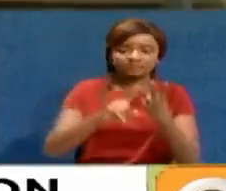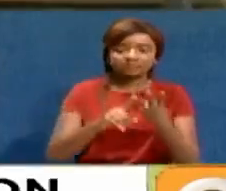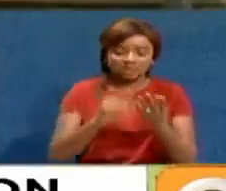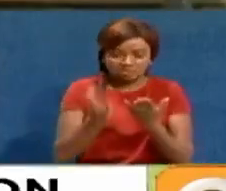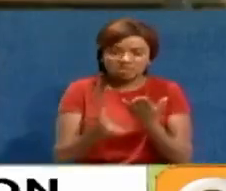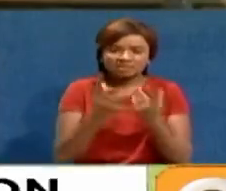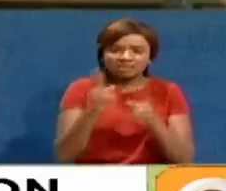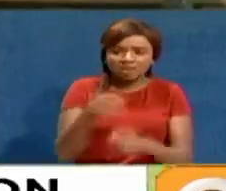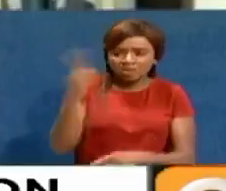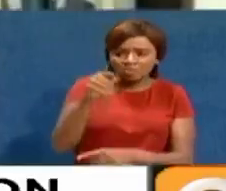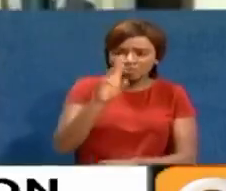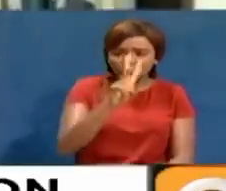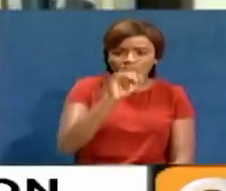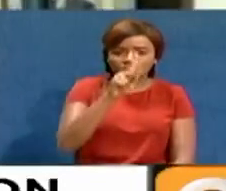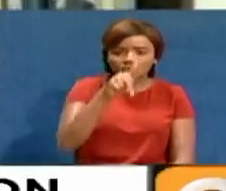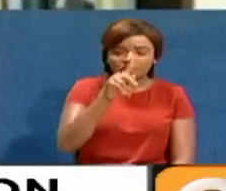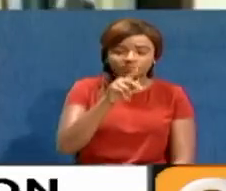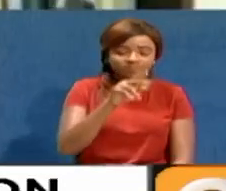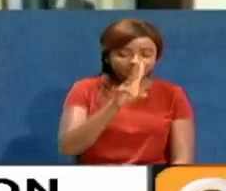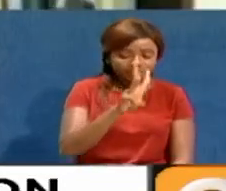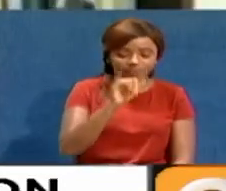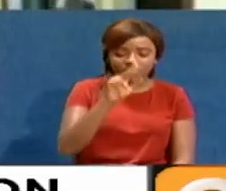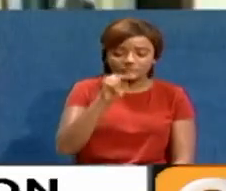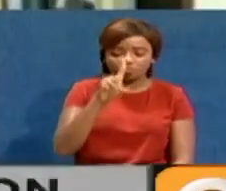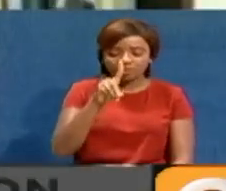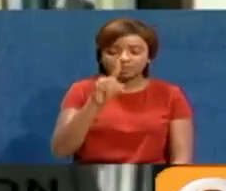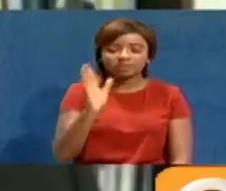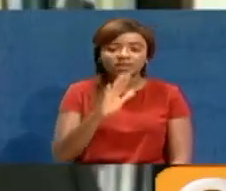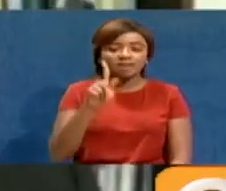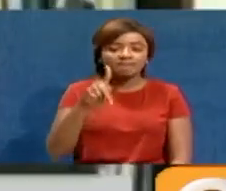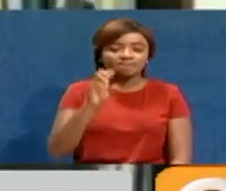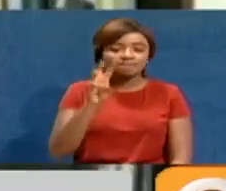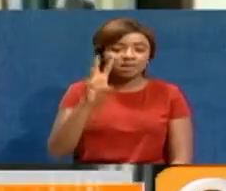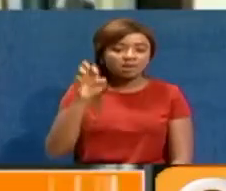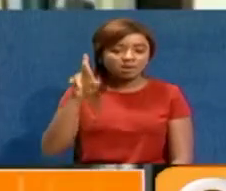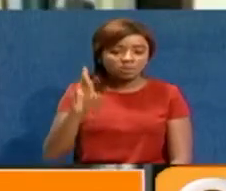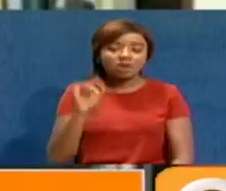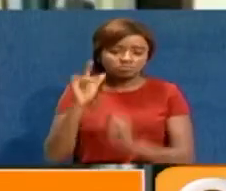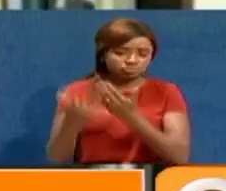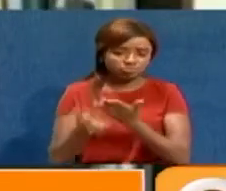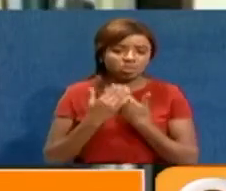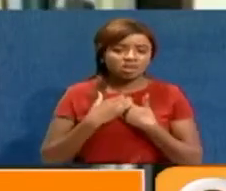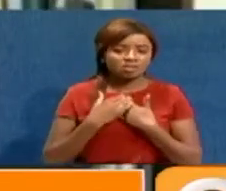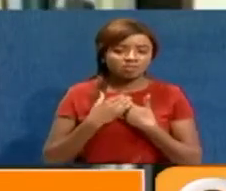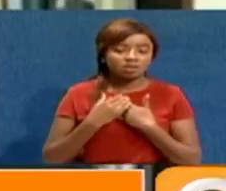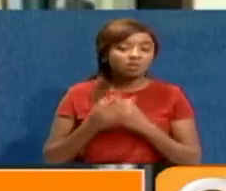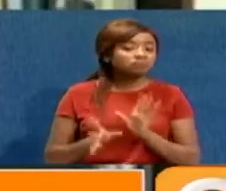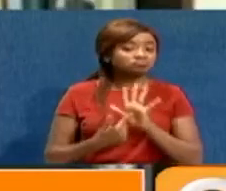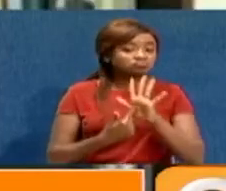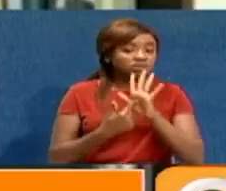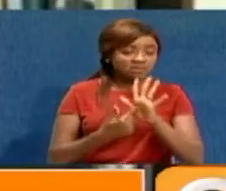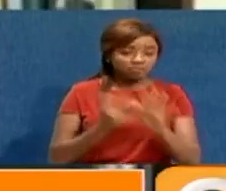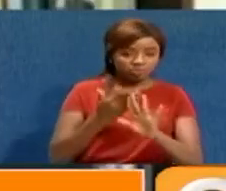will also aid in promotion of tourism. The future of tourism also will be based on health. Before